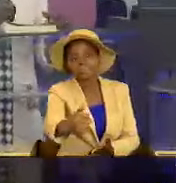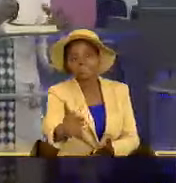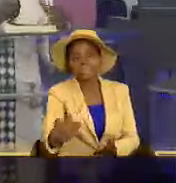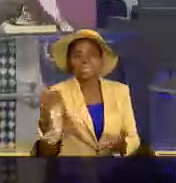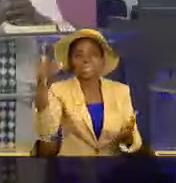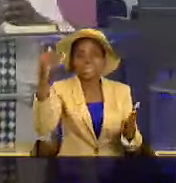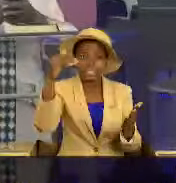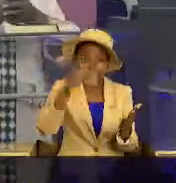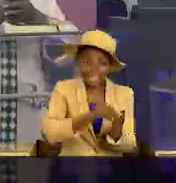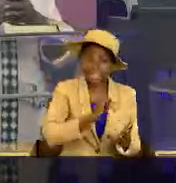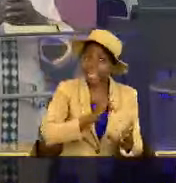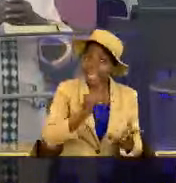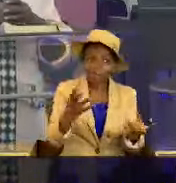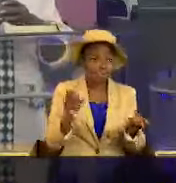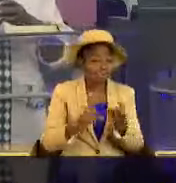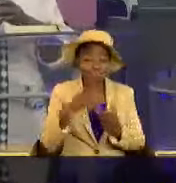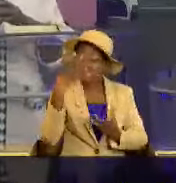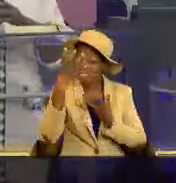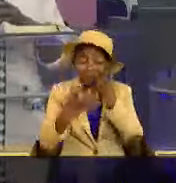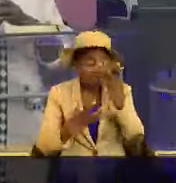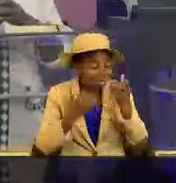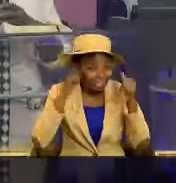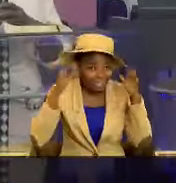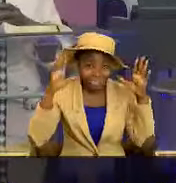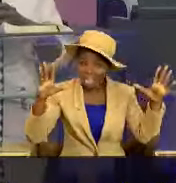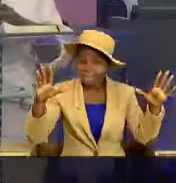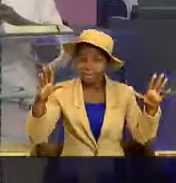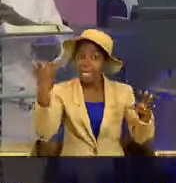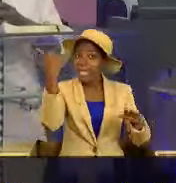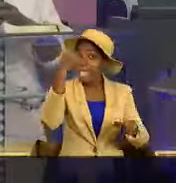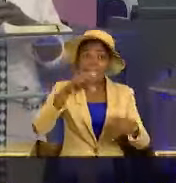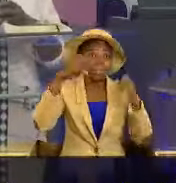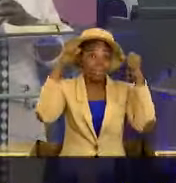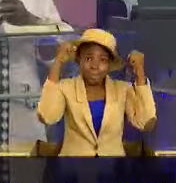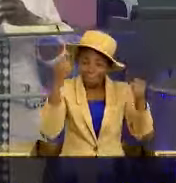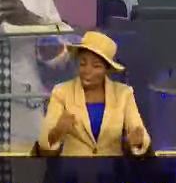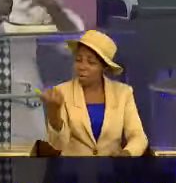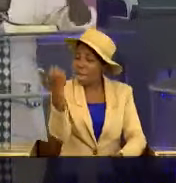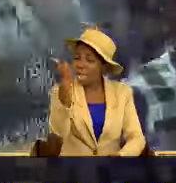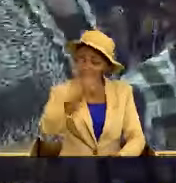shout loud and clear any power